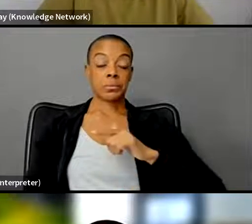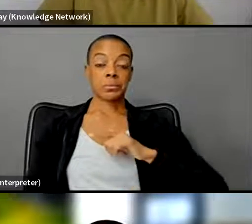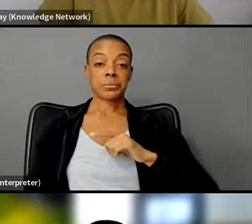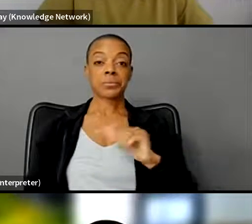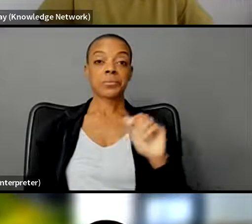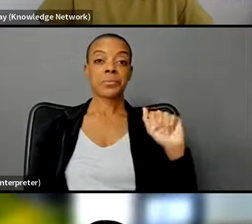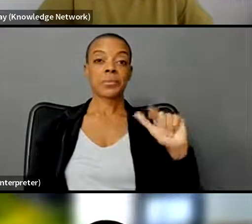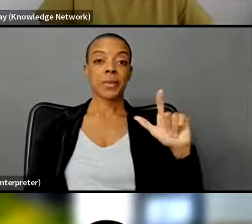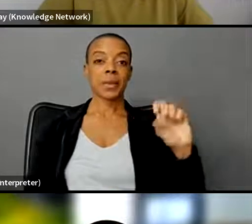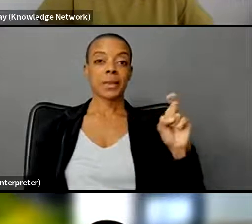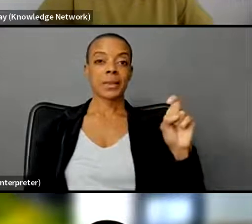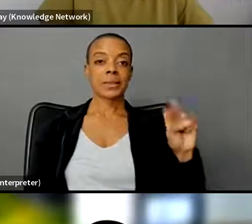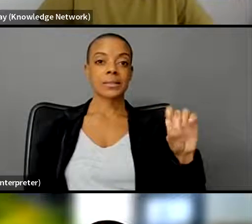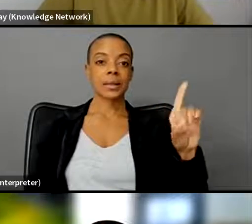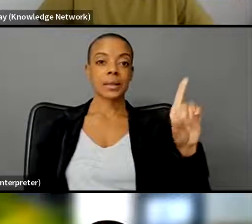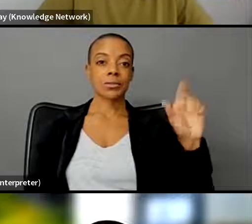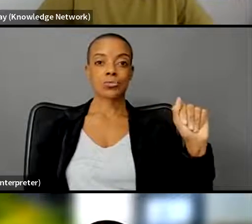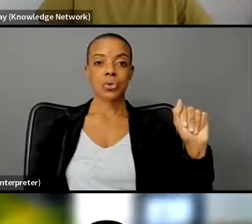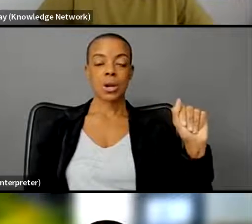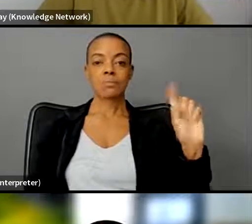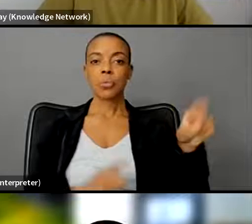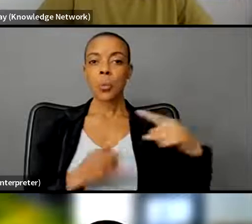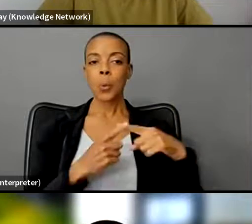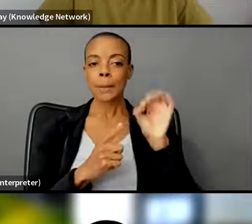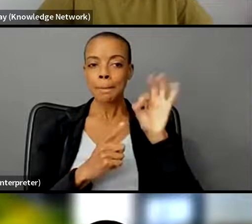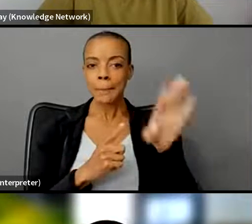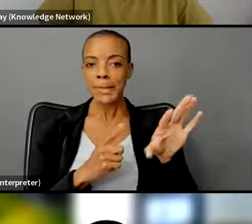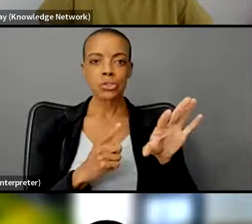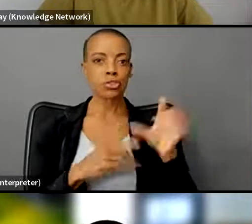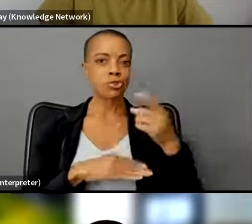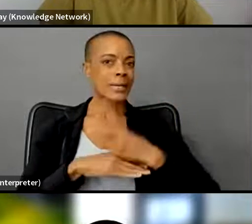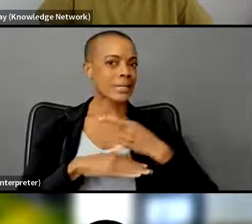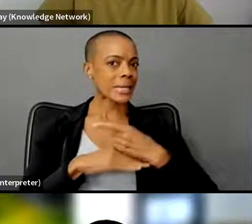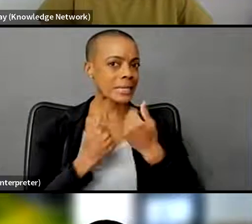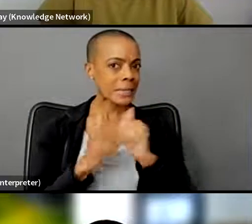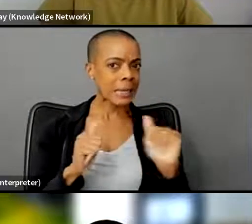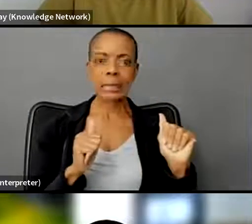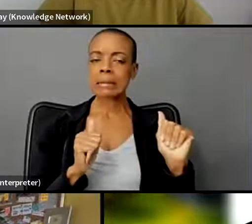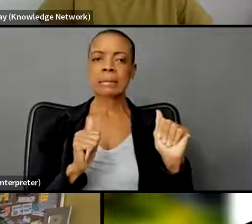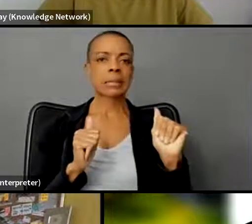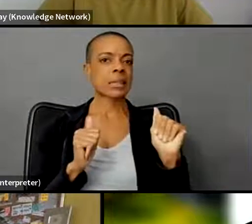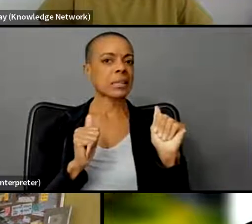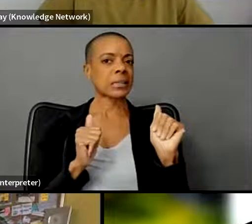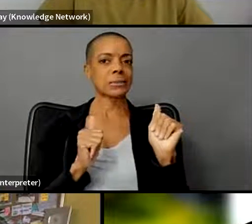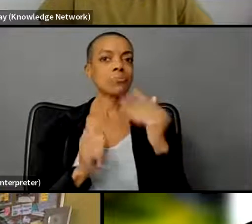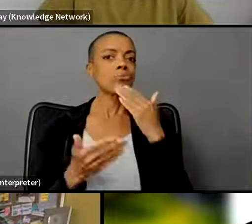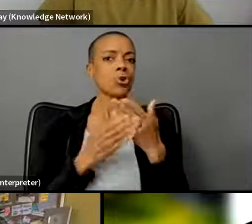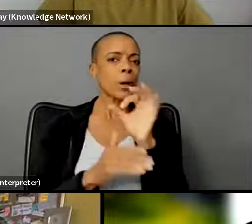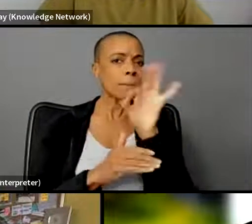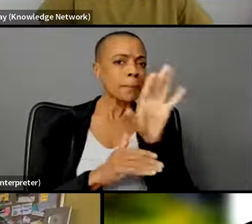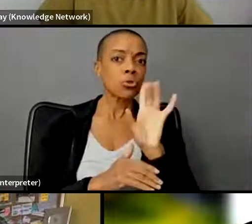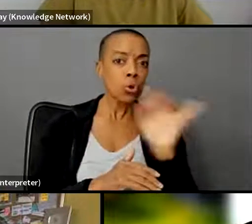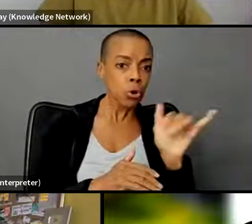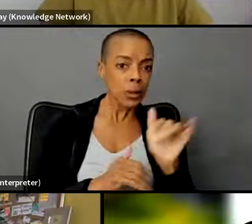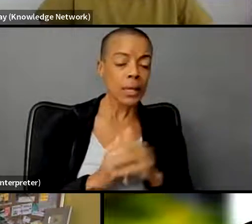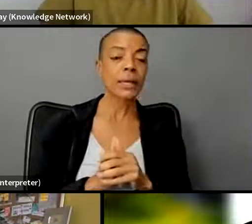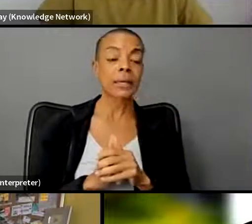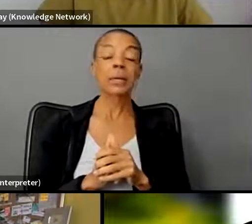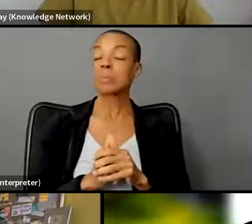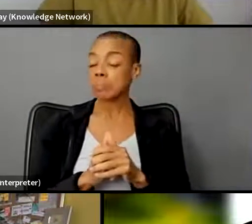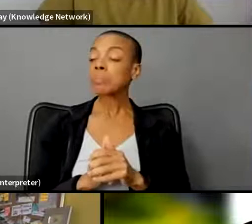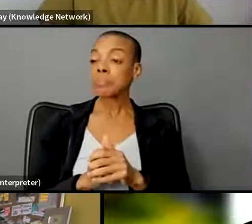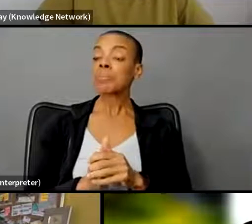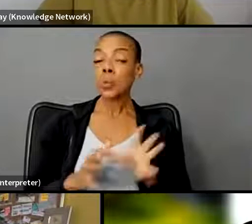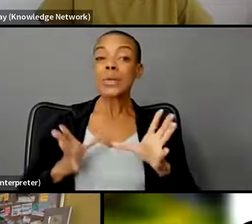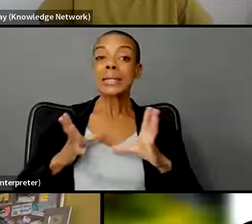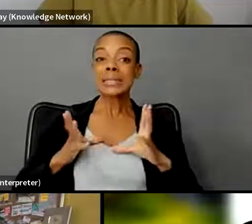and what should a pitch include? Yeah. So we do accept submissions on a rolling basis, with the